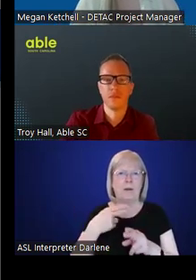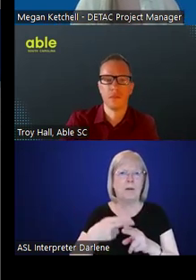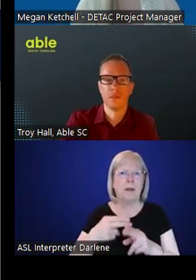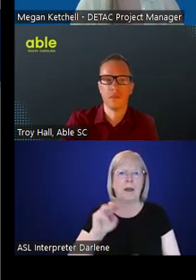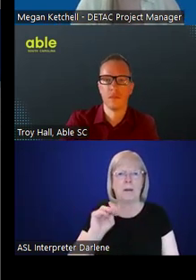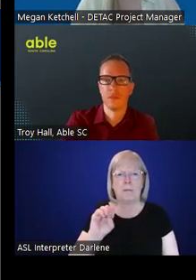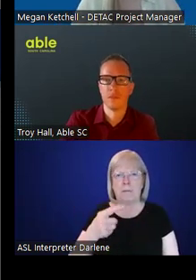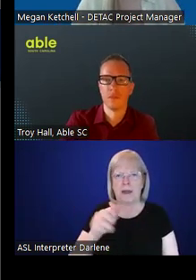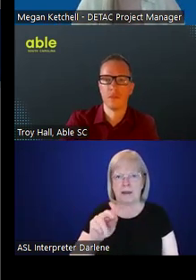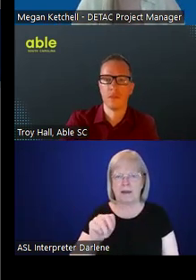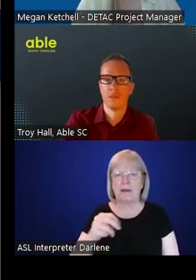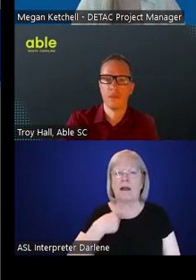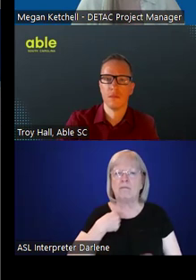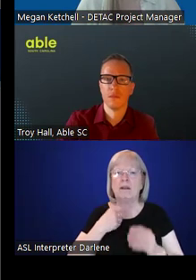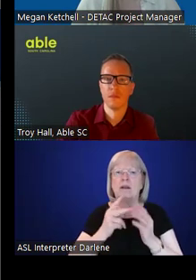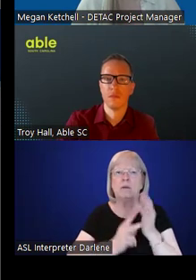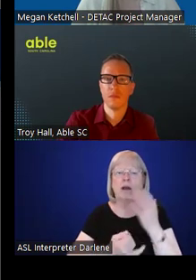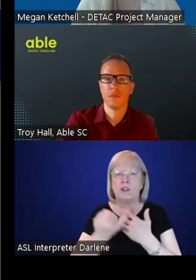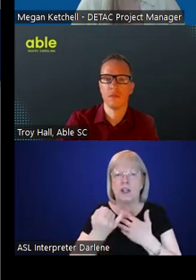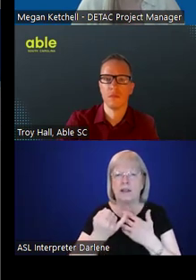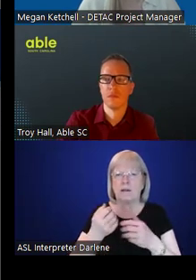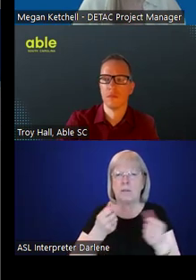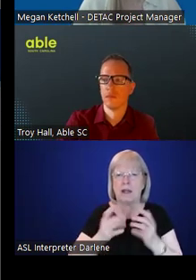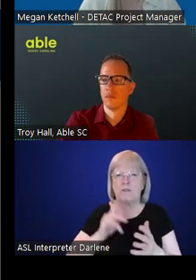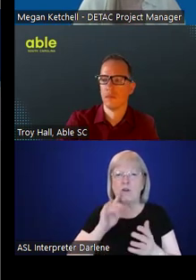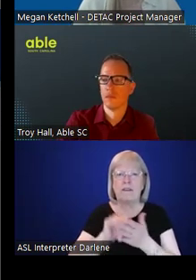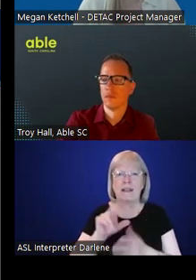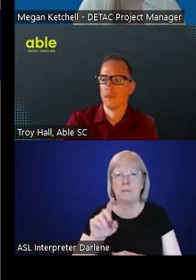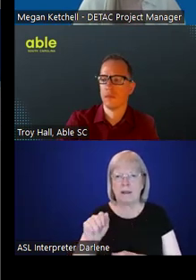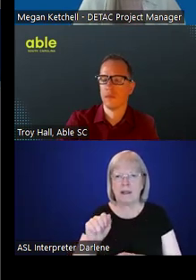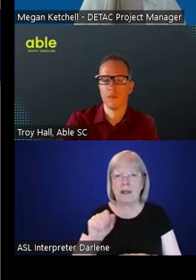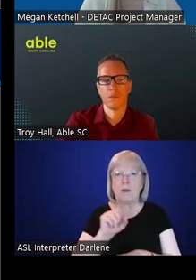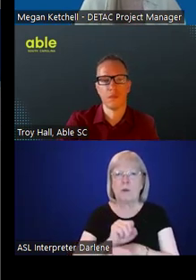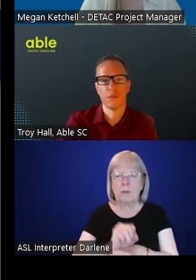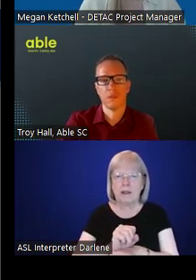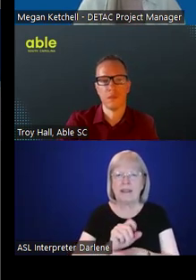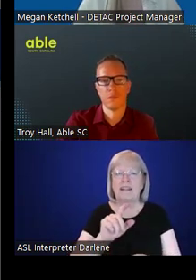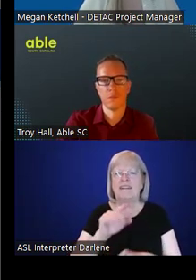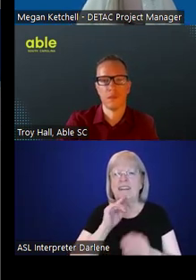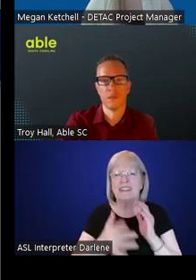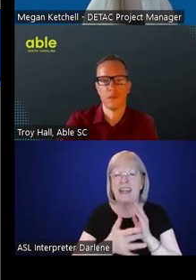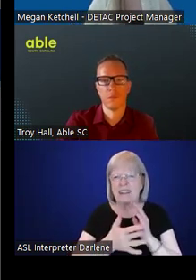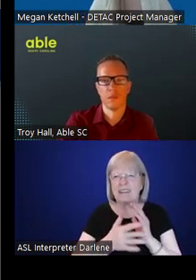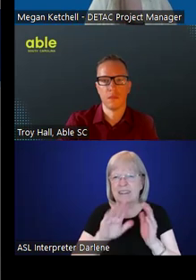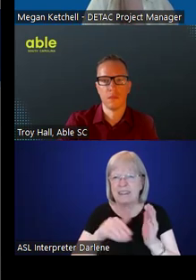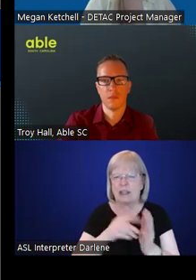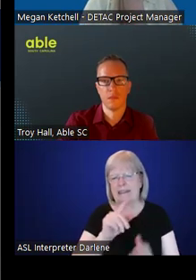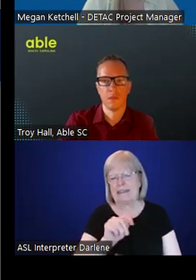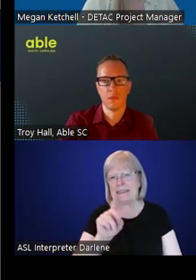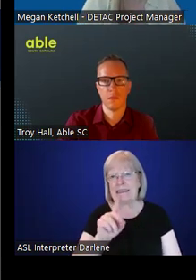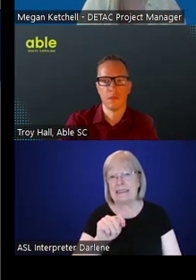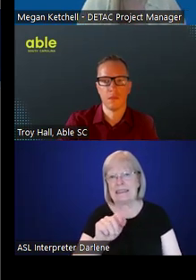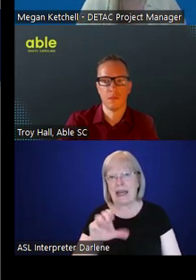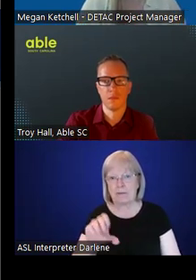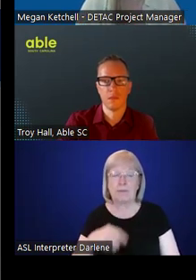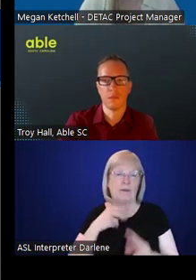Ketchel. I am the project manager for the Disability Employment Technical Assistance Center, or DETAC. And we are so excited